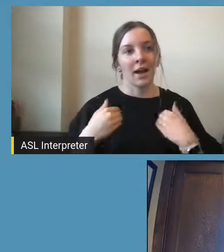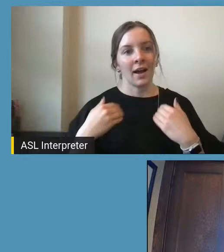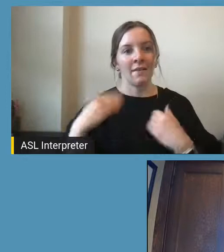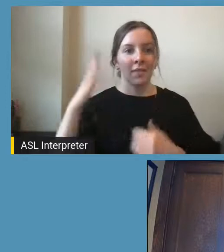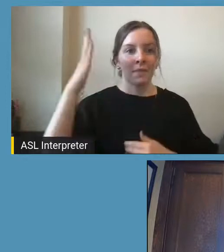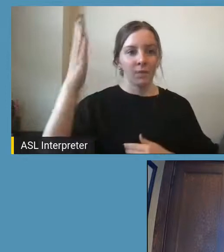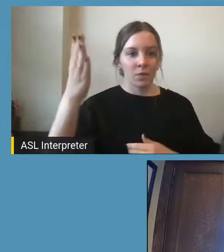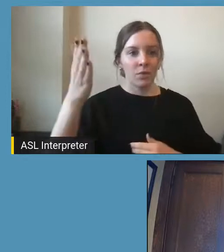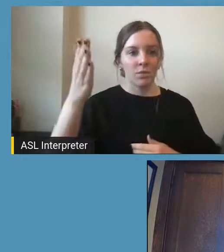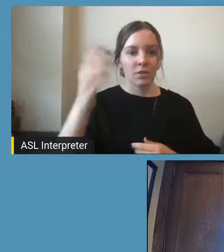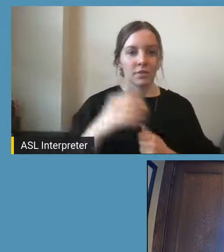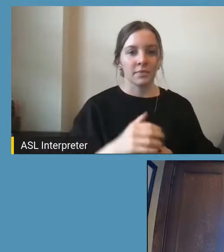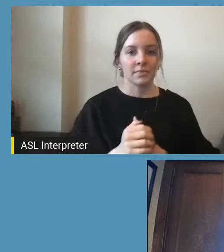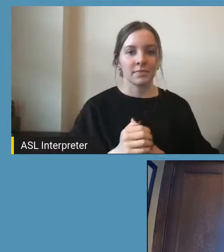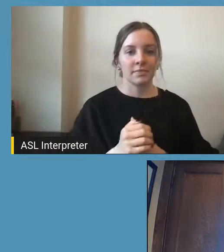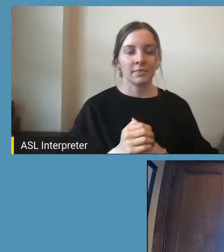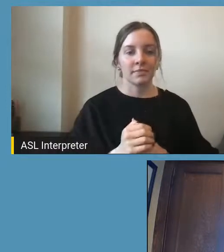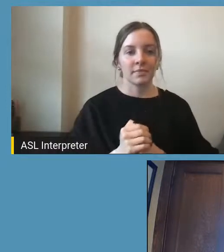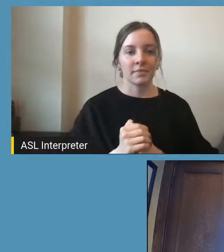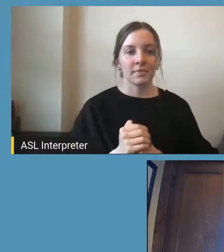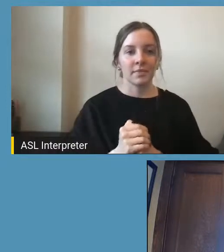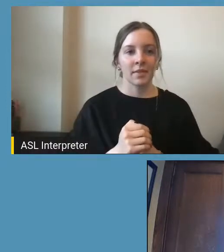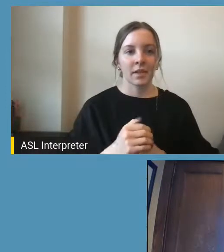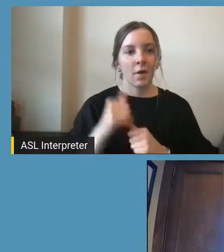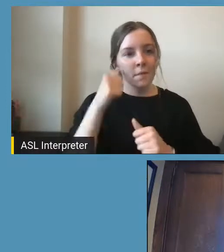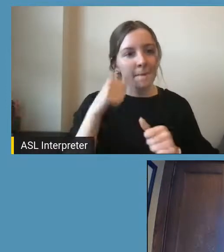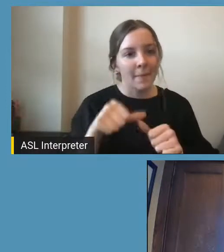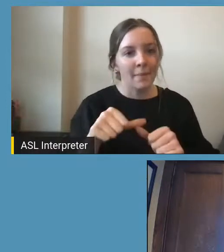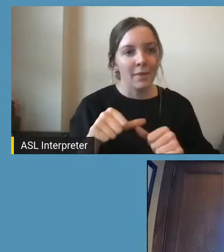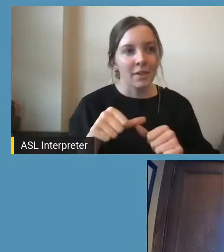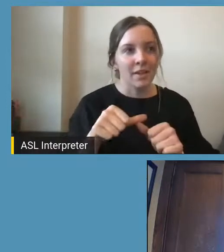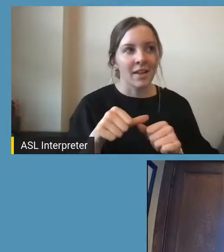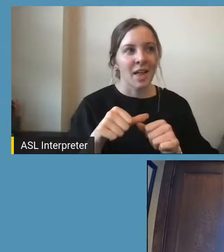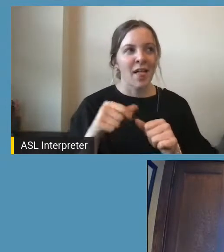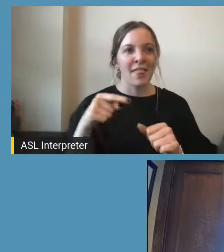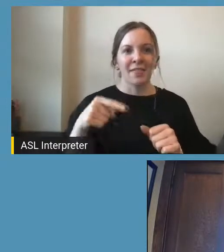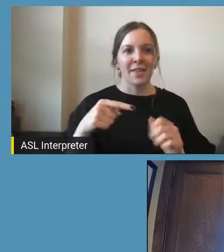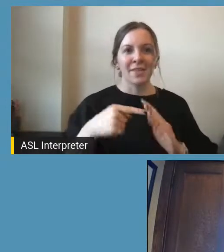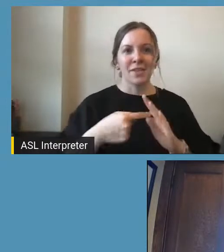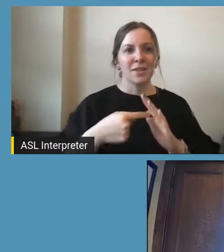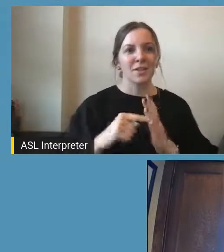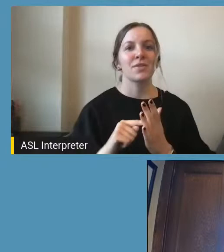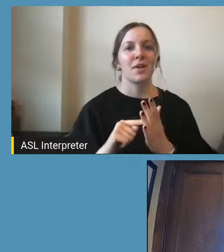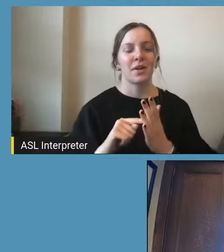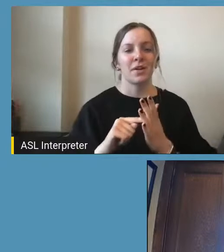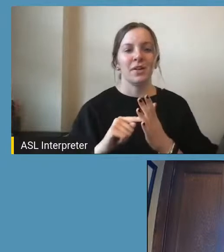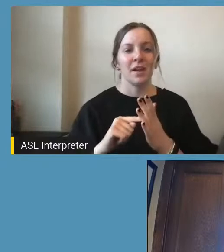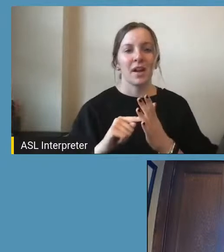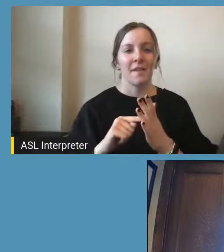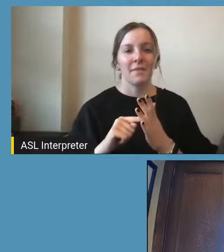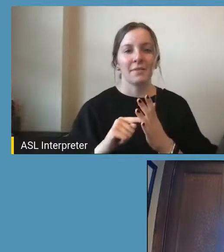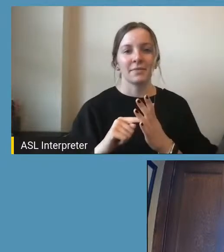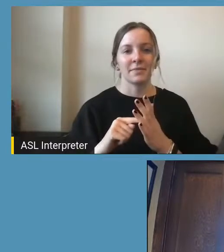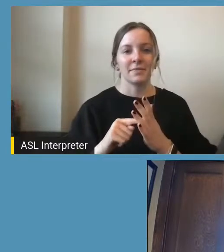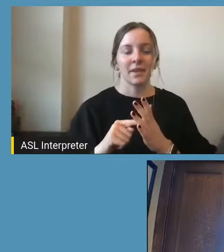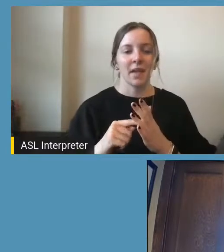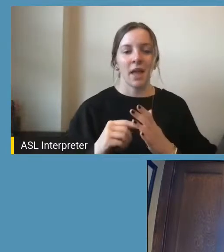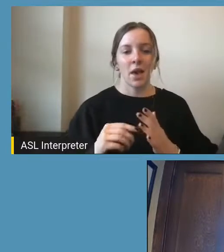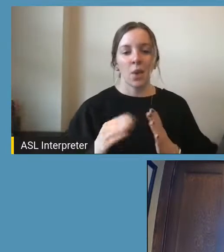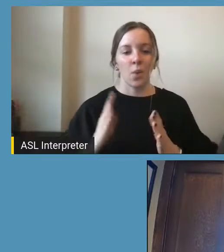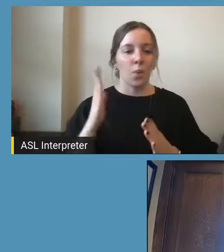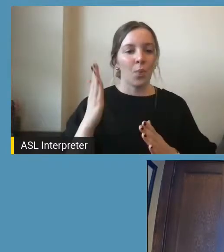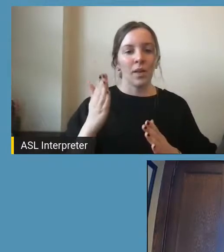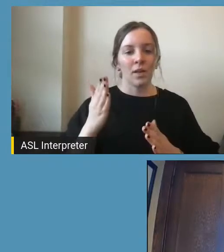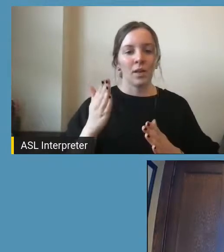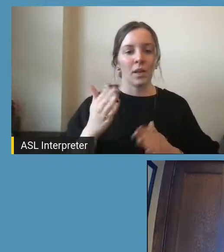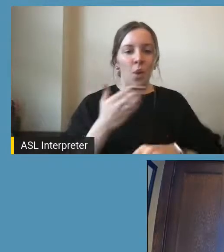we're still at the beginning of all of this, and the scanning and the pixelization and all the qualities are only going to get better.